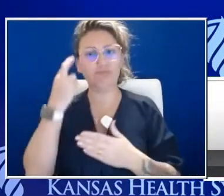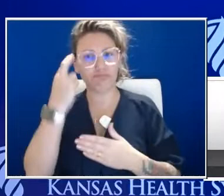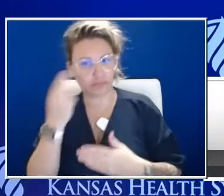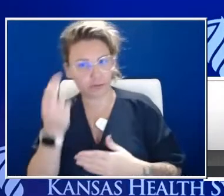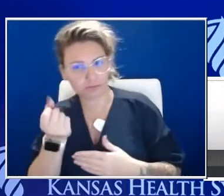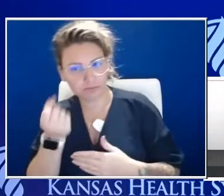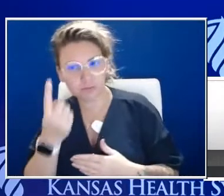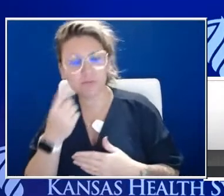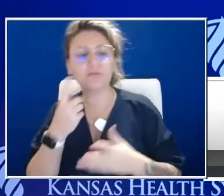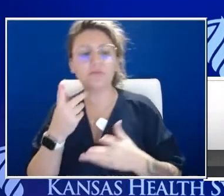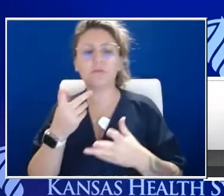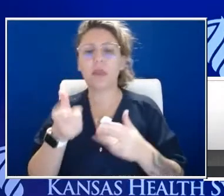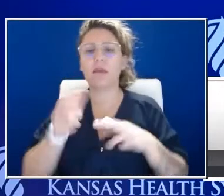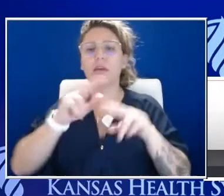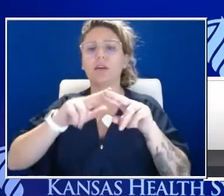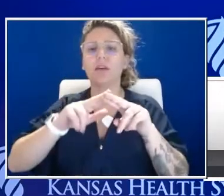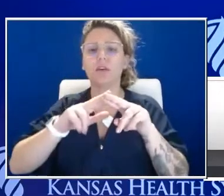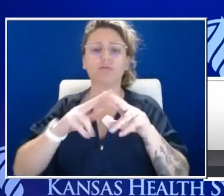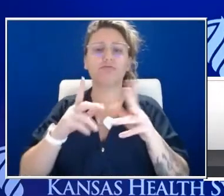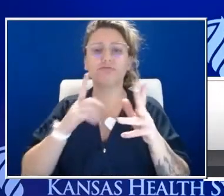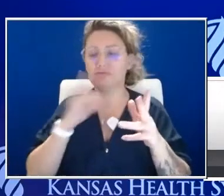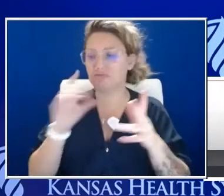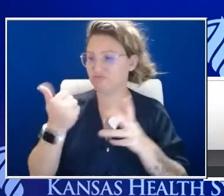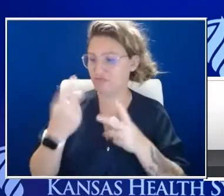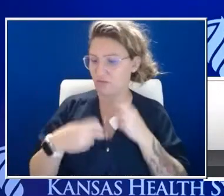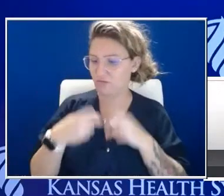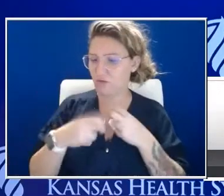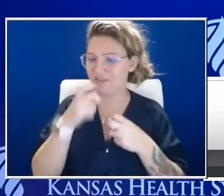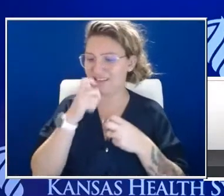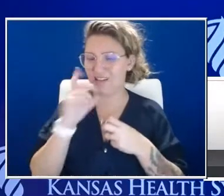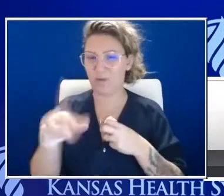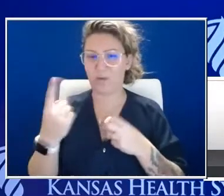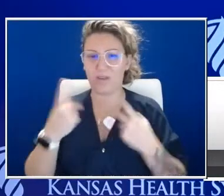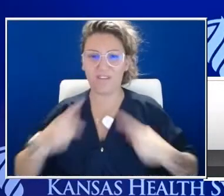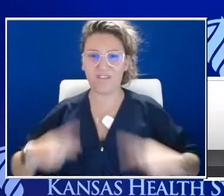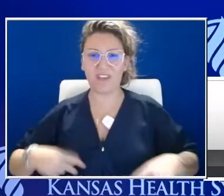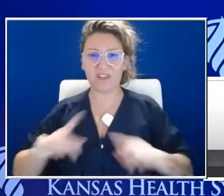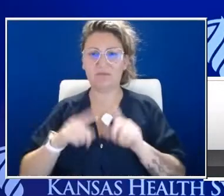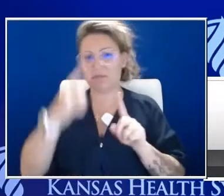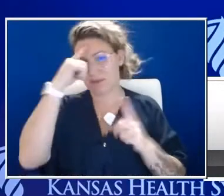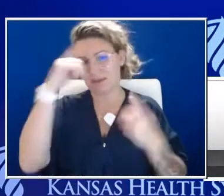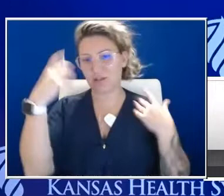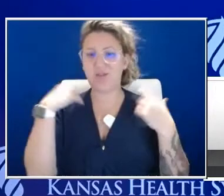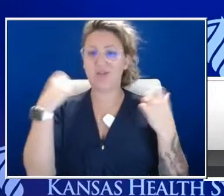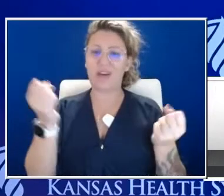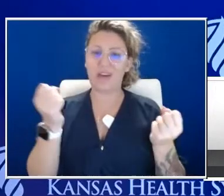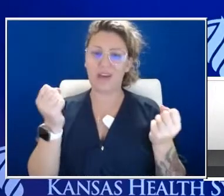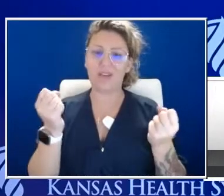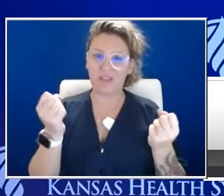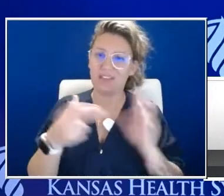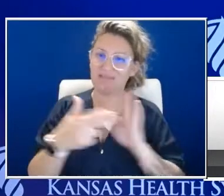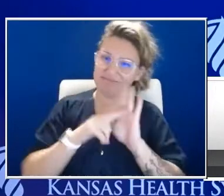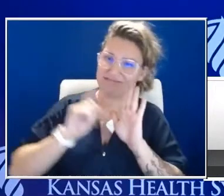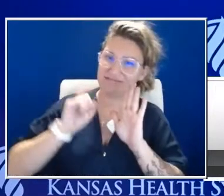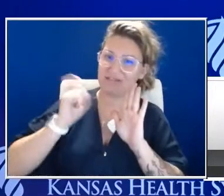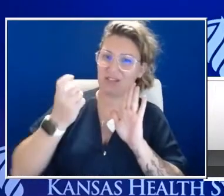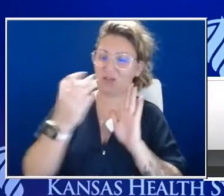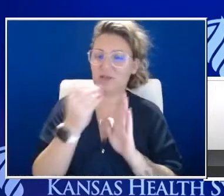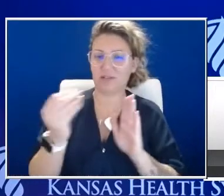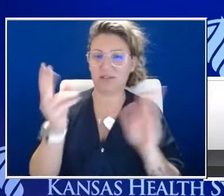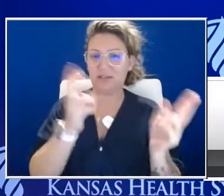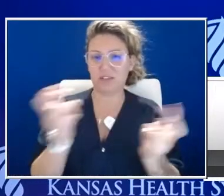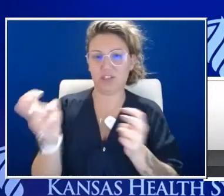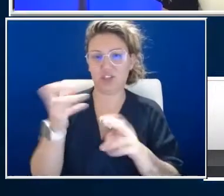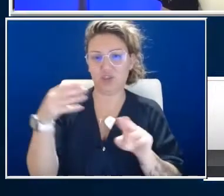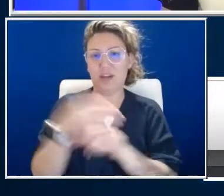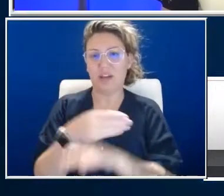that increased degree of other problems, probably not just physical, but also those mental health diagnoses and issues afterward